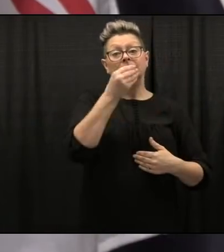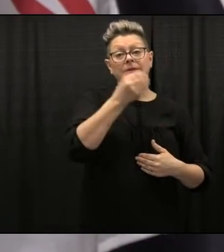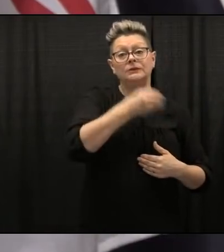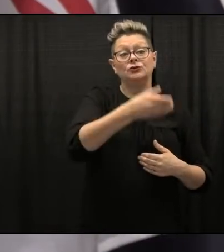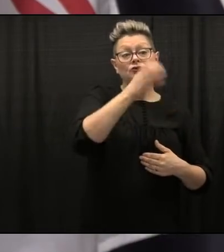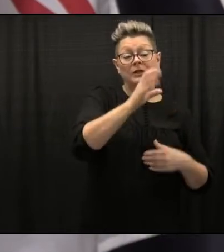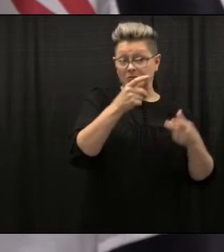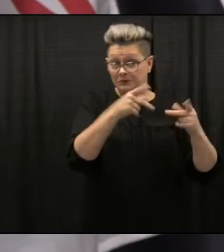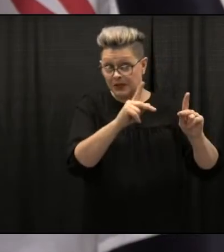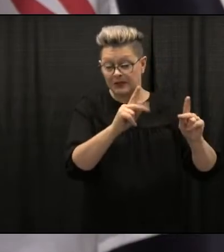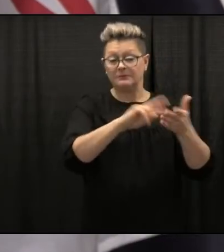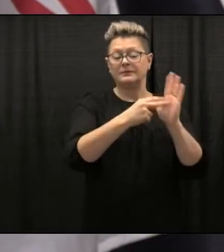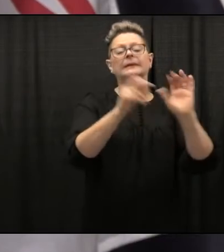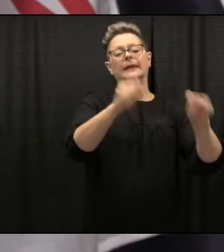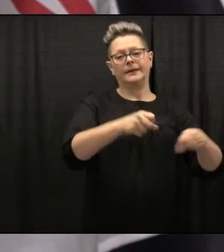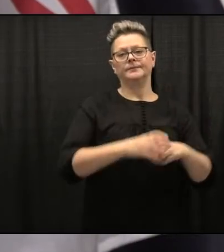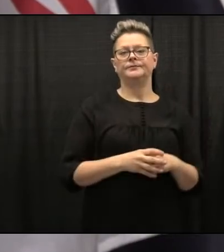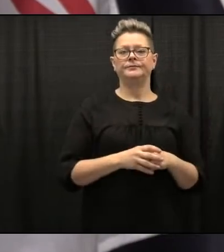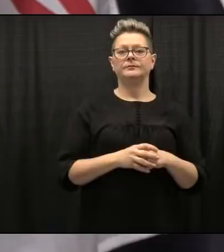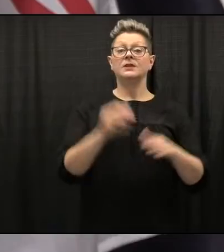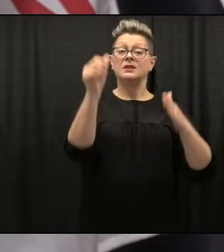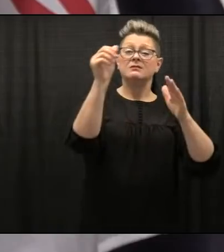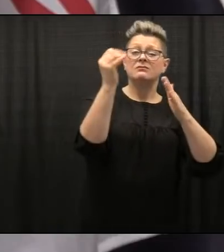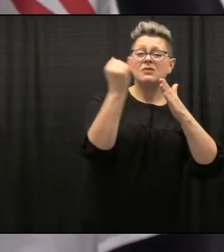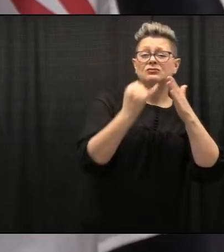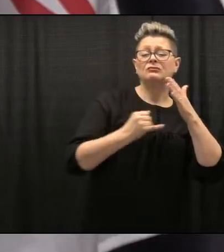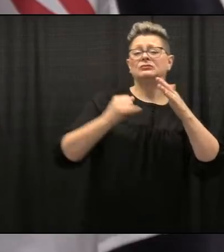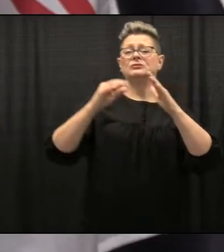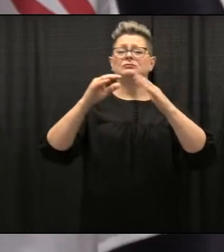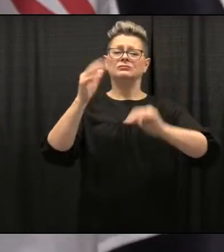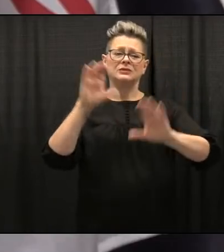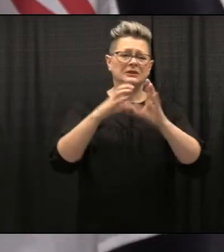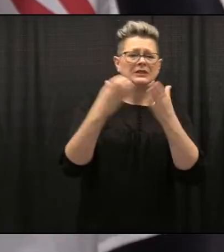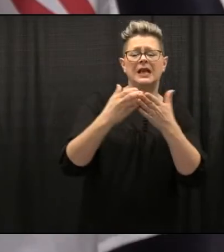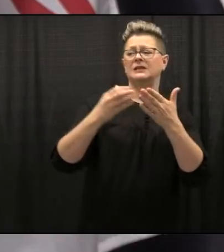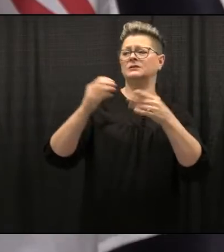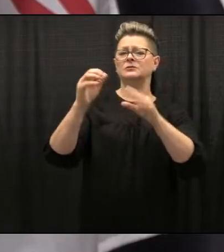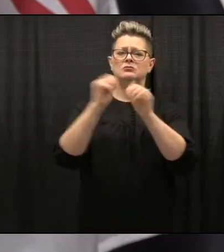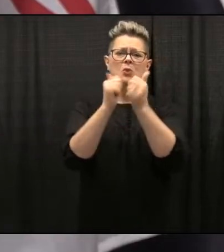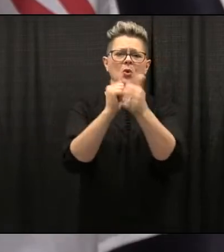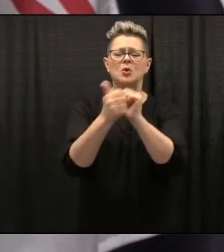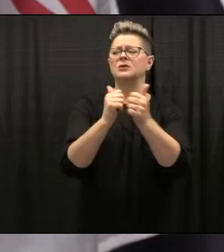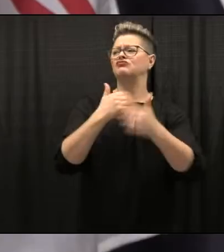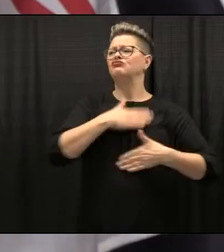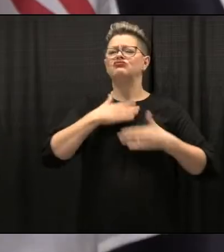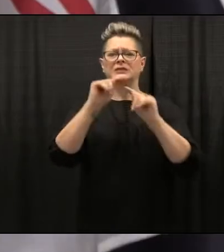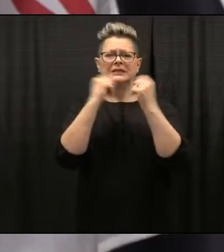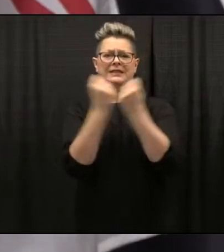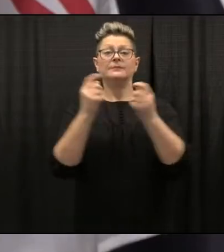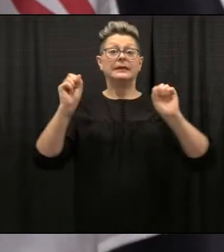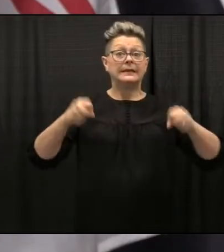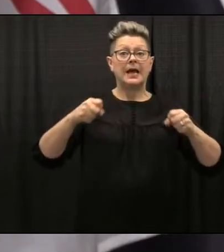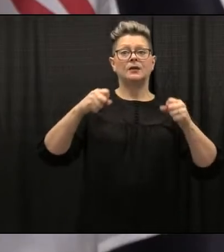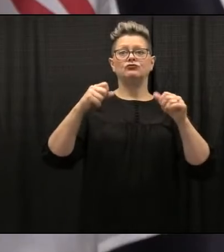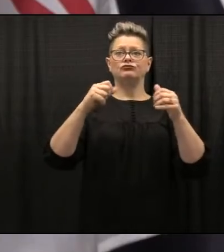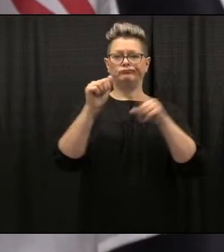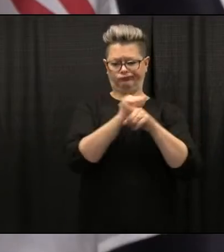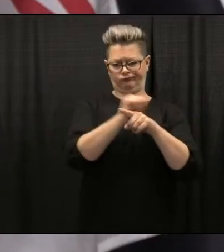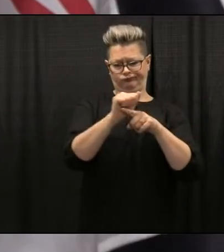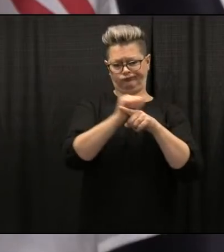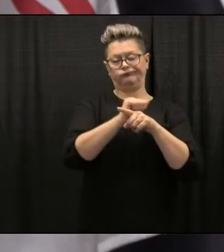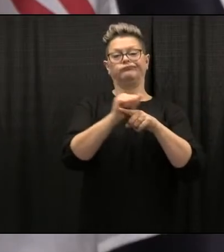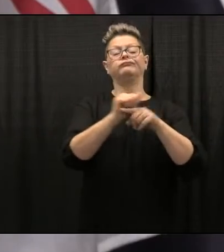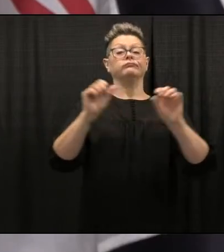permitted. Arts groups, classes, and amateur sports and recreation teams can practice and train within the group or